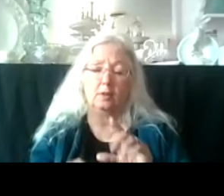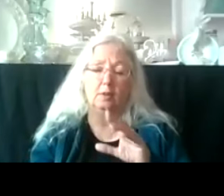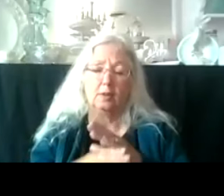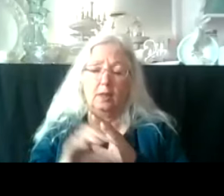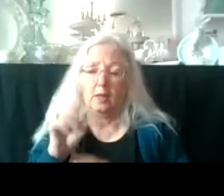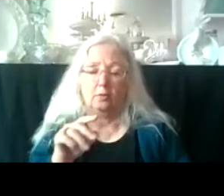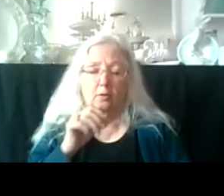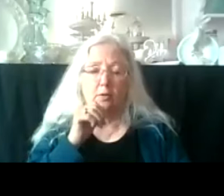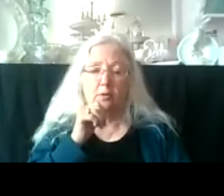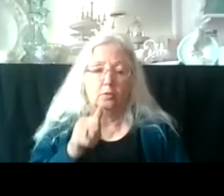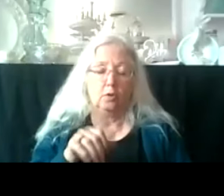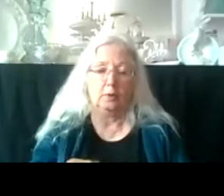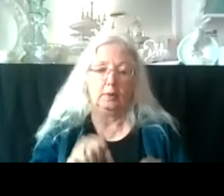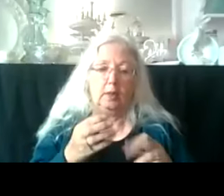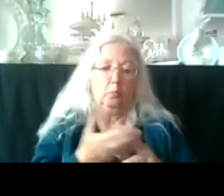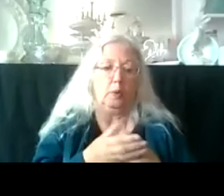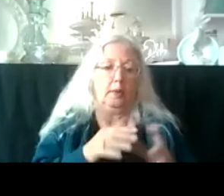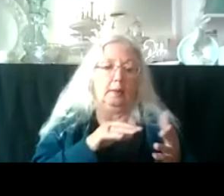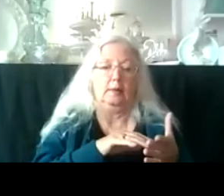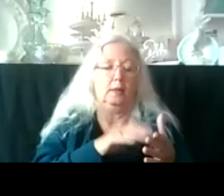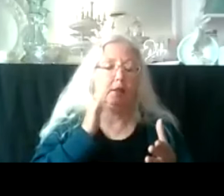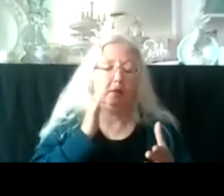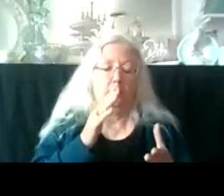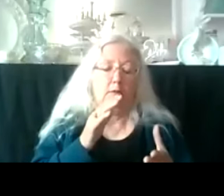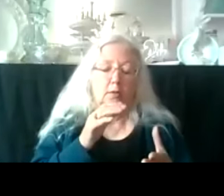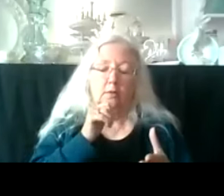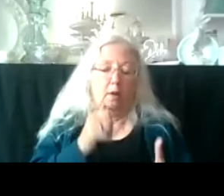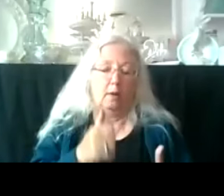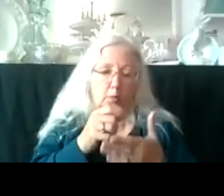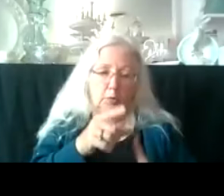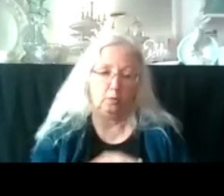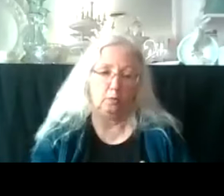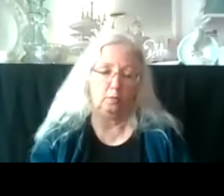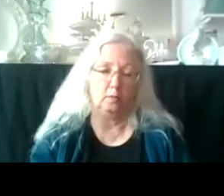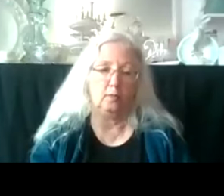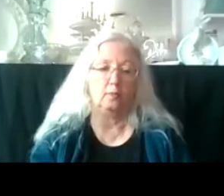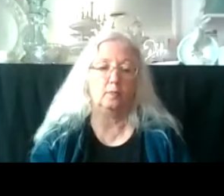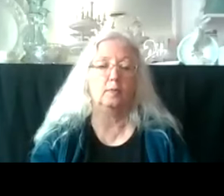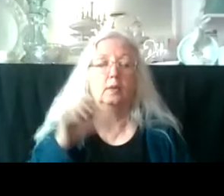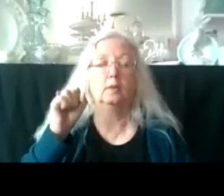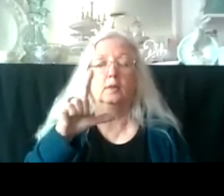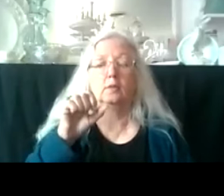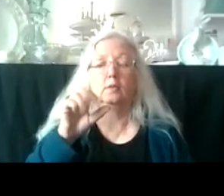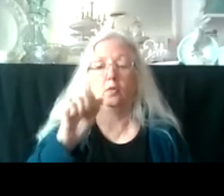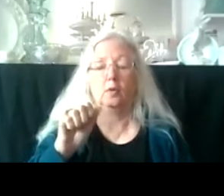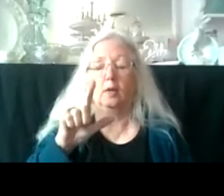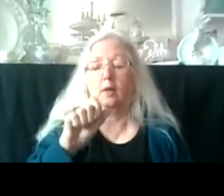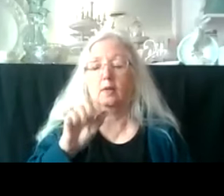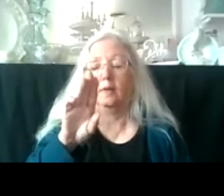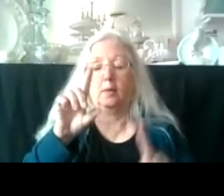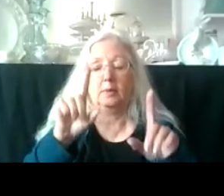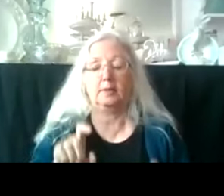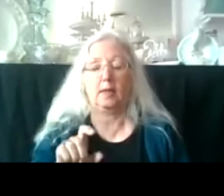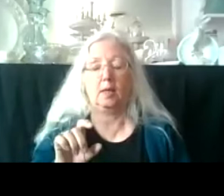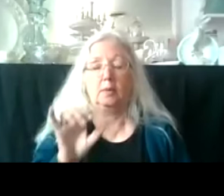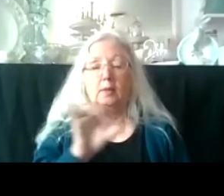study or something like that, because it's going to count against your time. All right. Yes, Laura, the lab exam, like this practice exam,